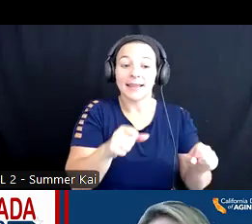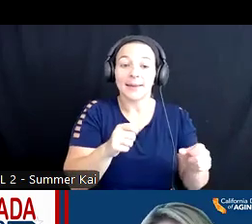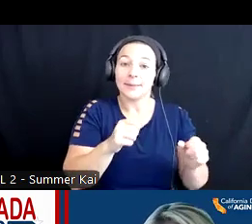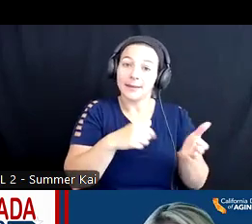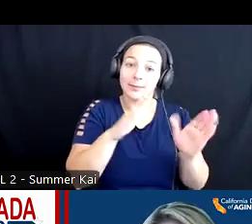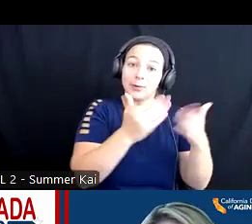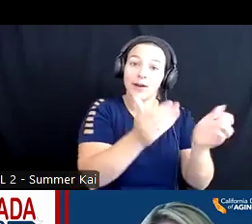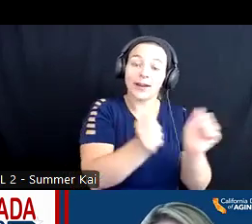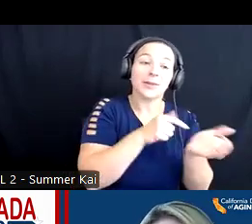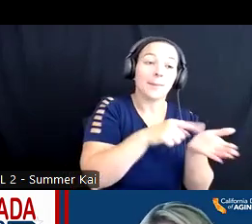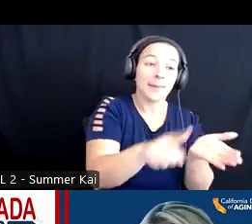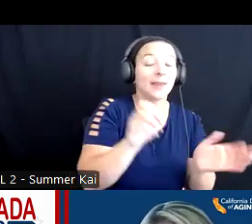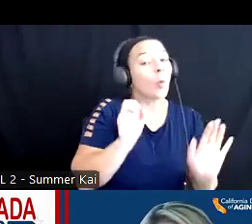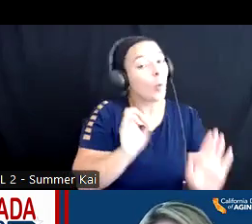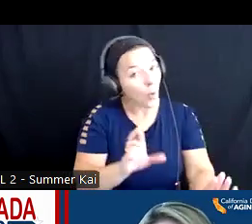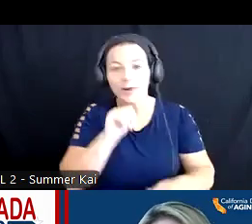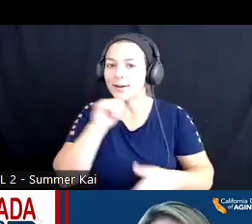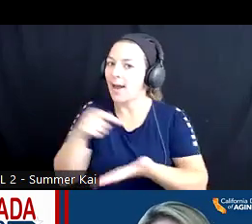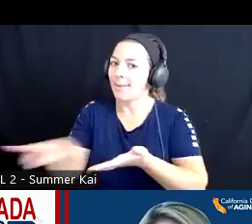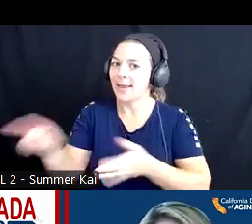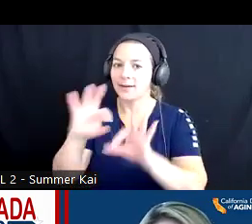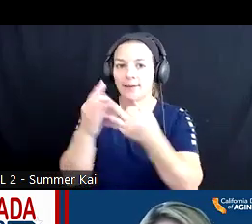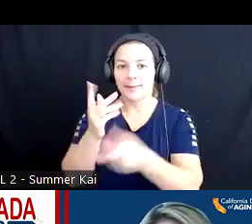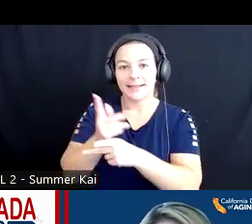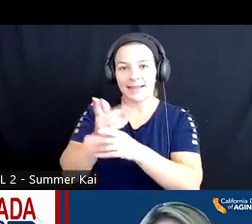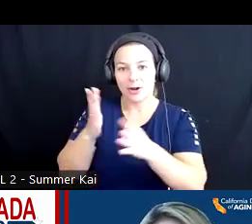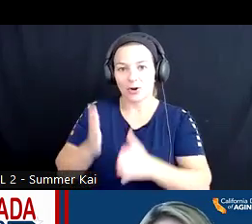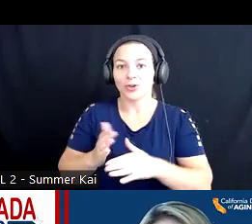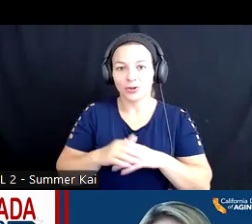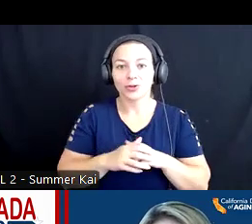or unpaid family caregivers. Next slide.